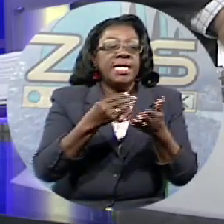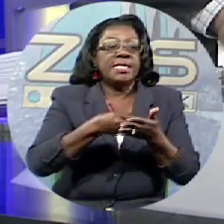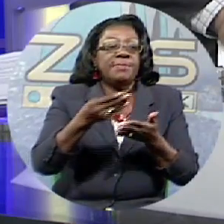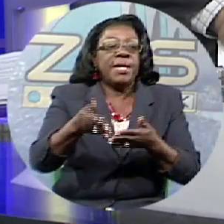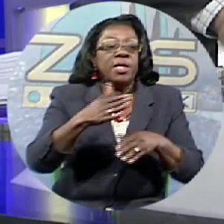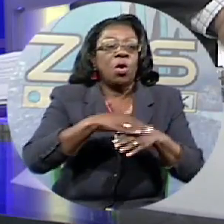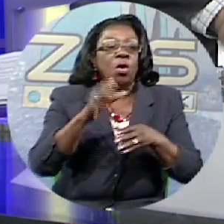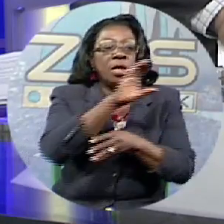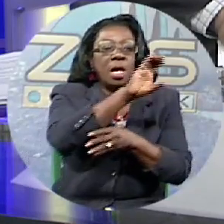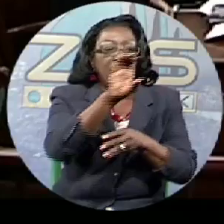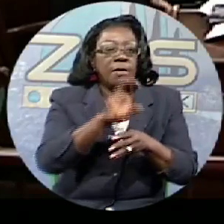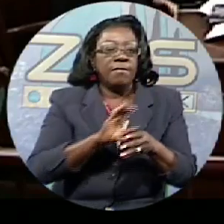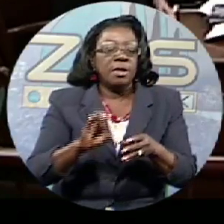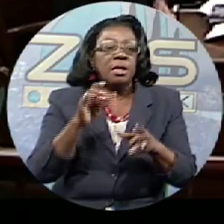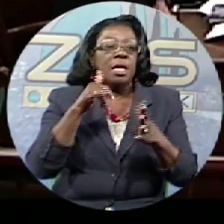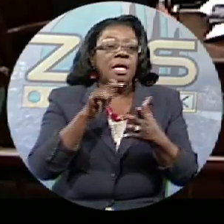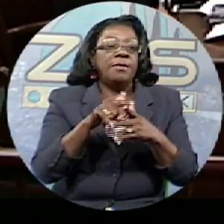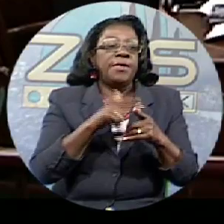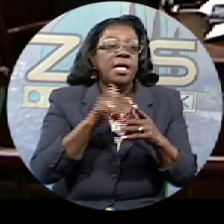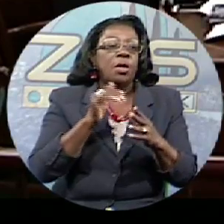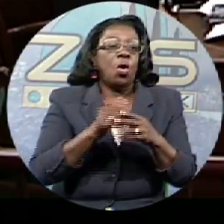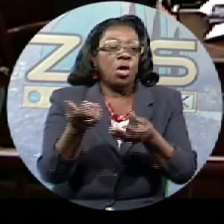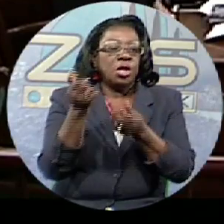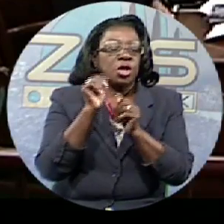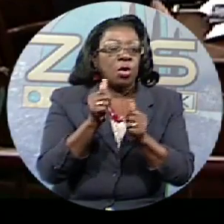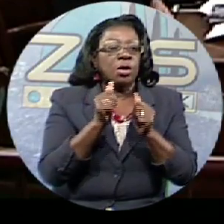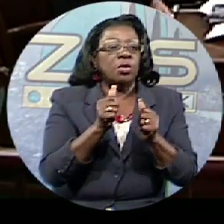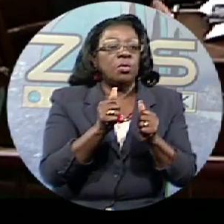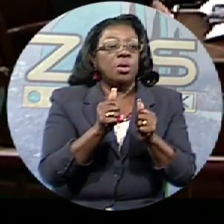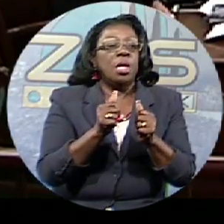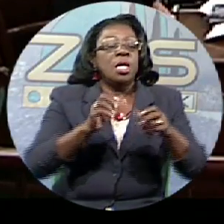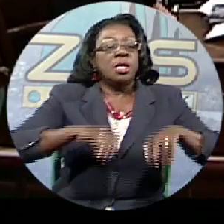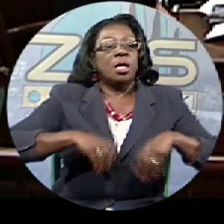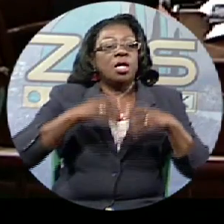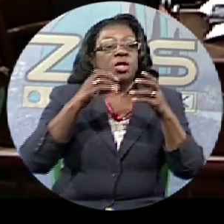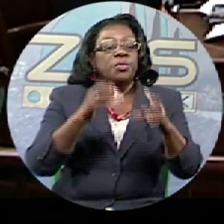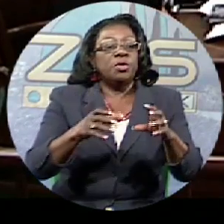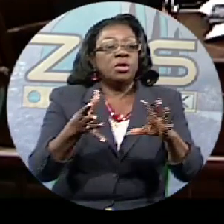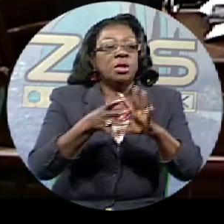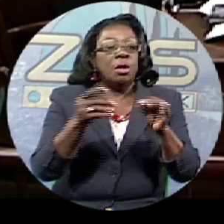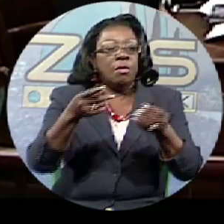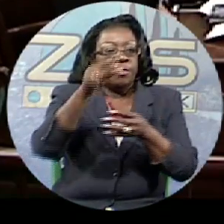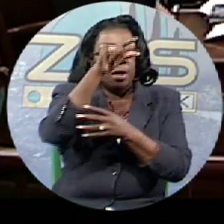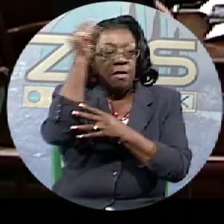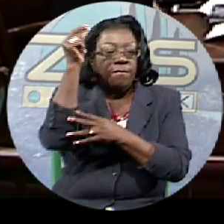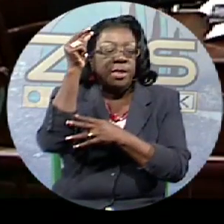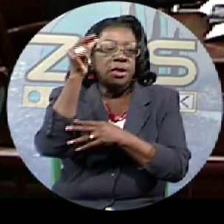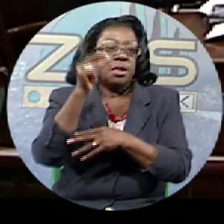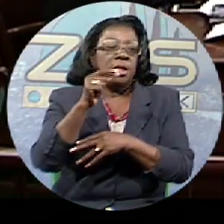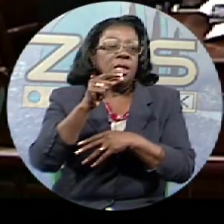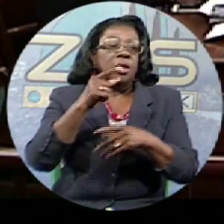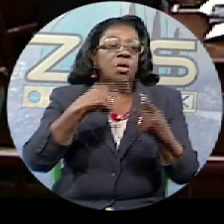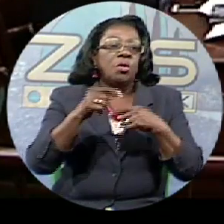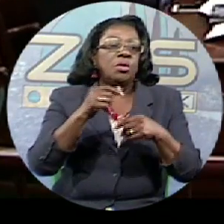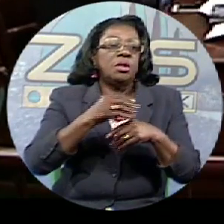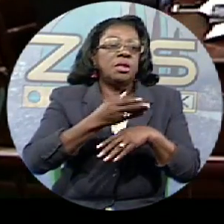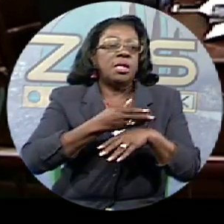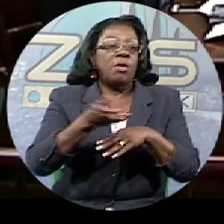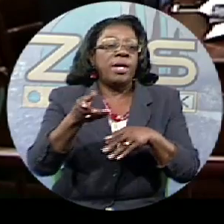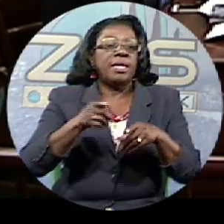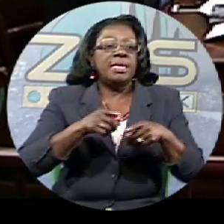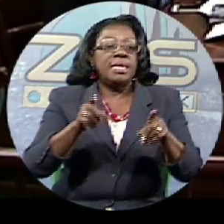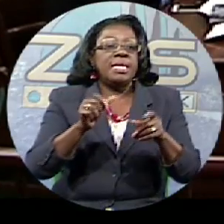expression. The contribution of the government to Junk New directly each year is about $3